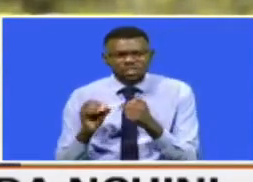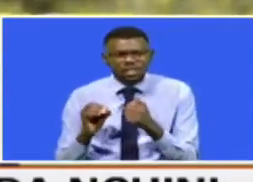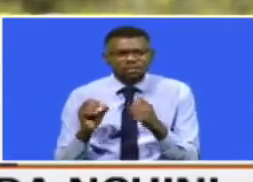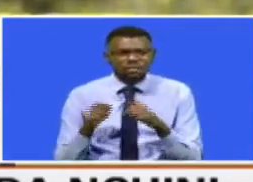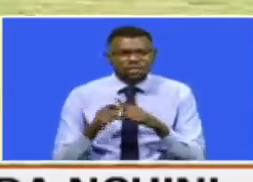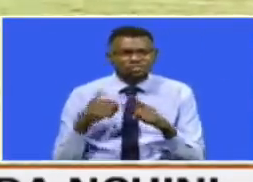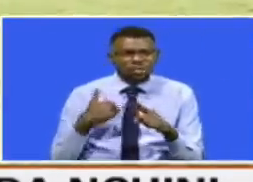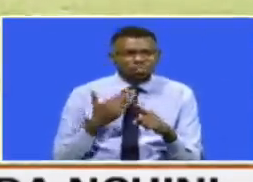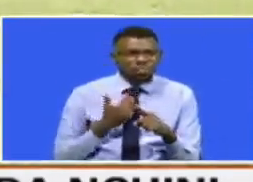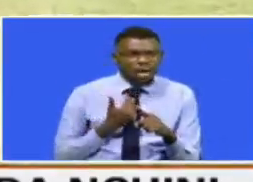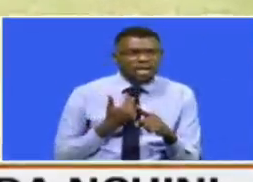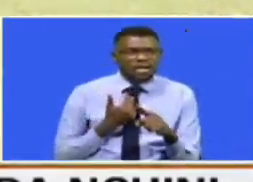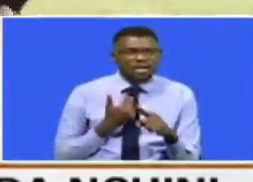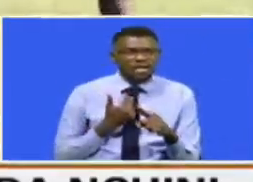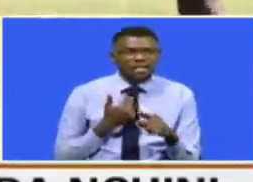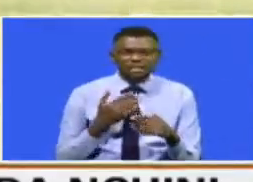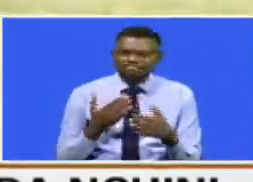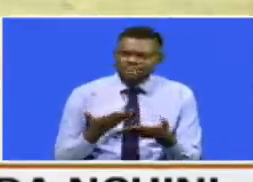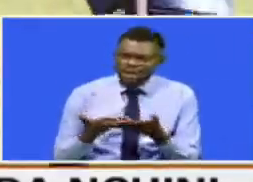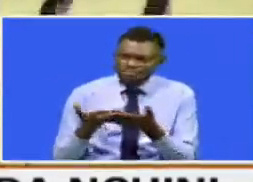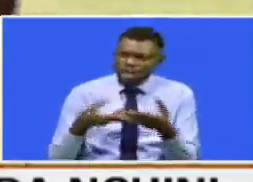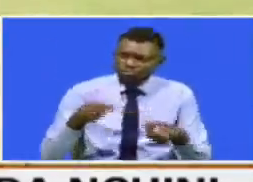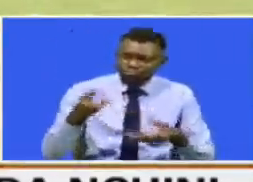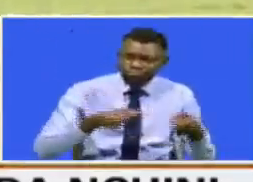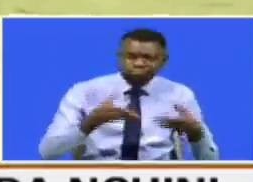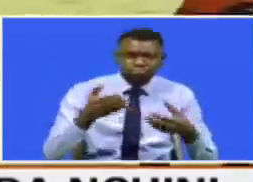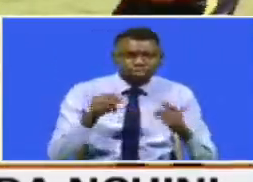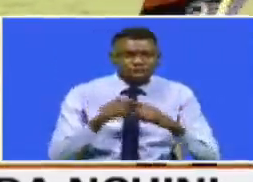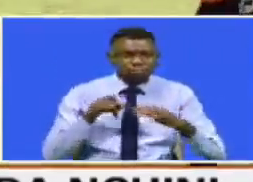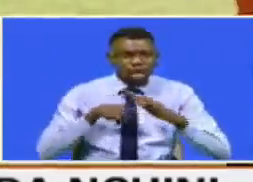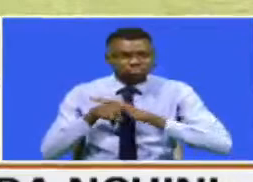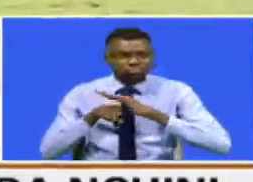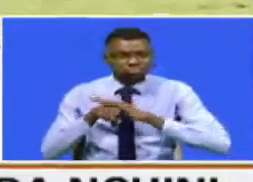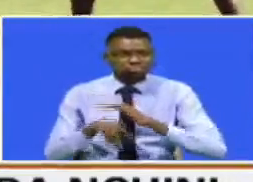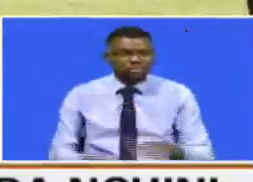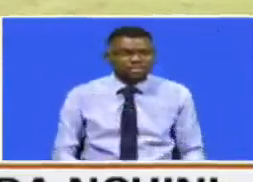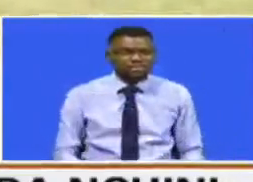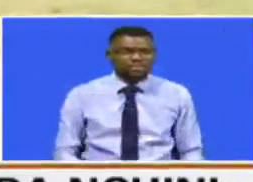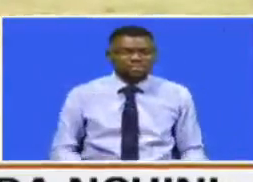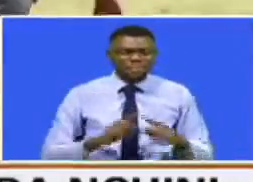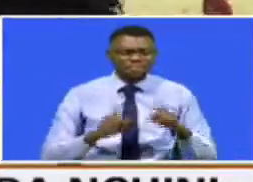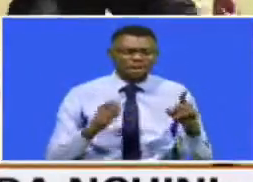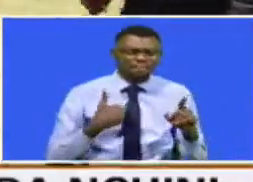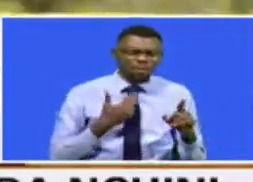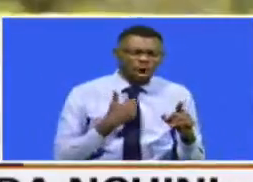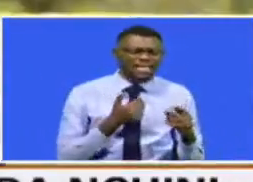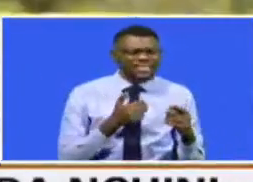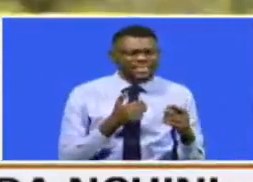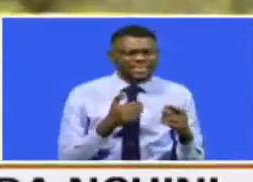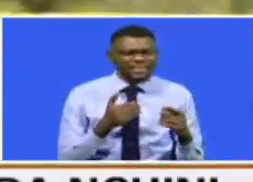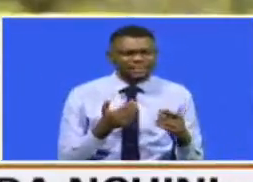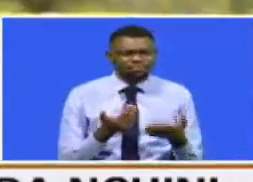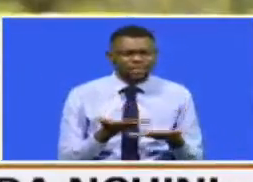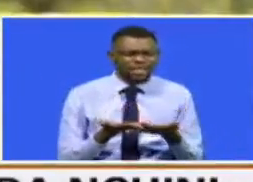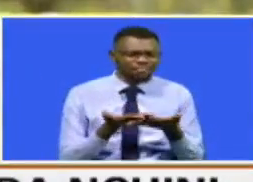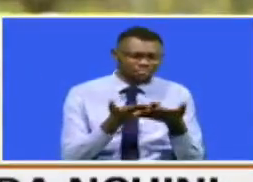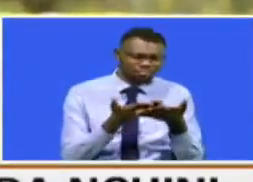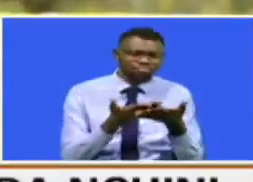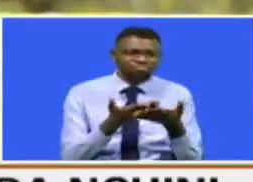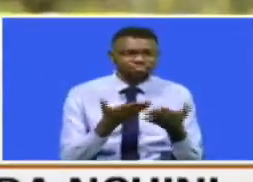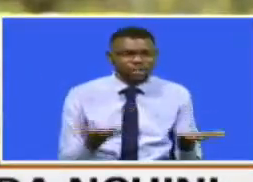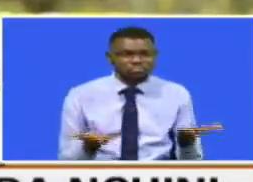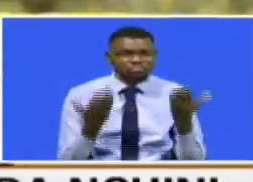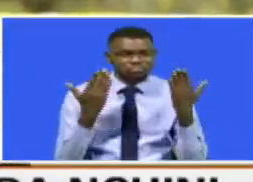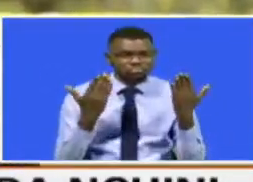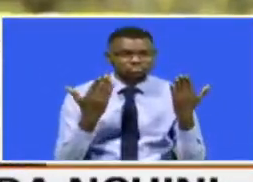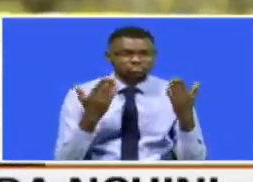sana kupea na assist mingi, na pia kufunga. Nililearn vitu moja, mbili, tatu, next game pia nikipewa hivyo, nita